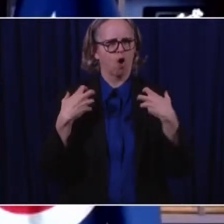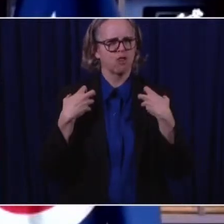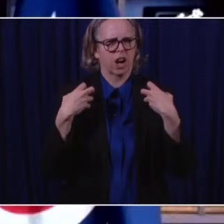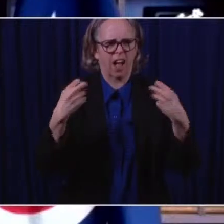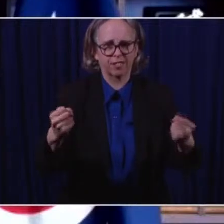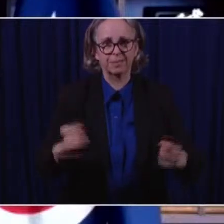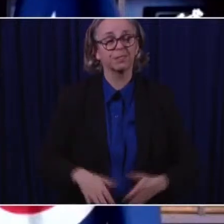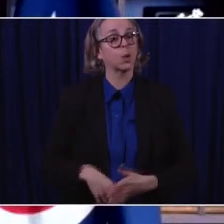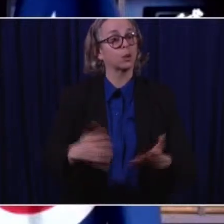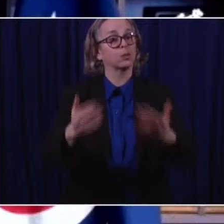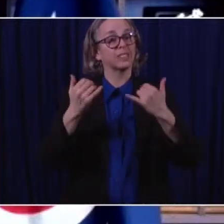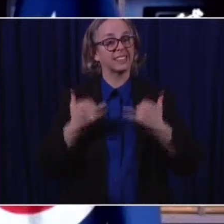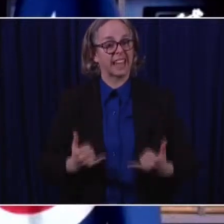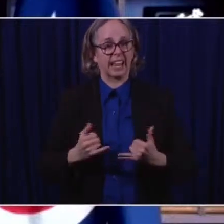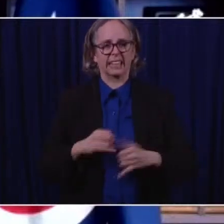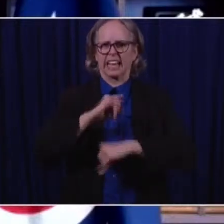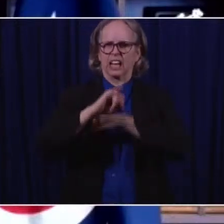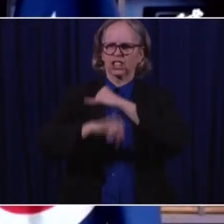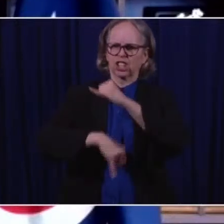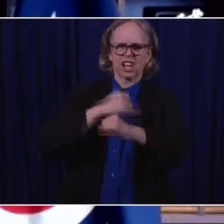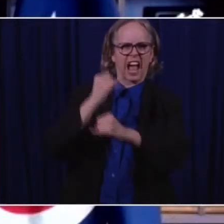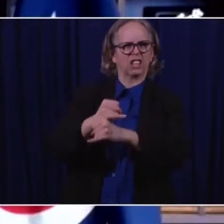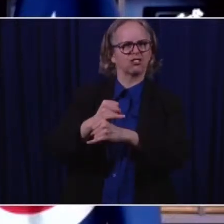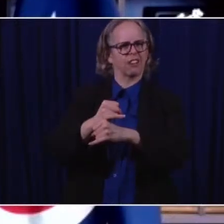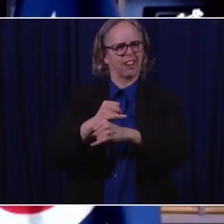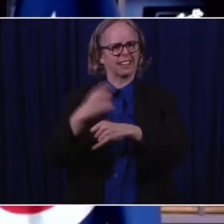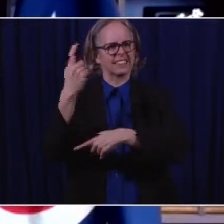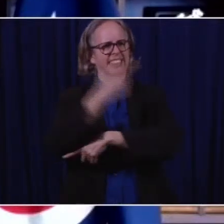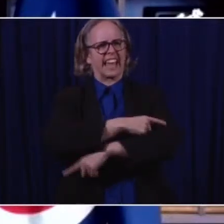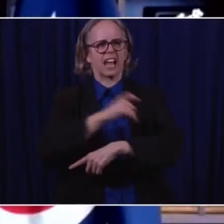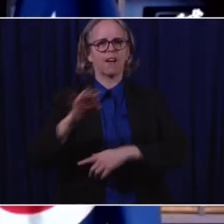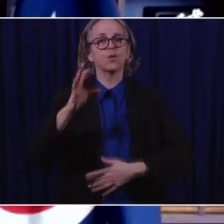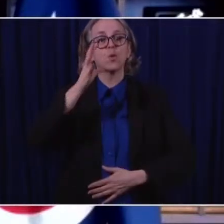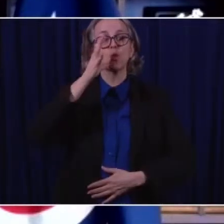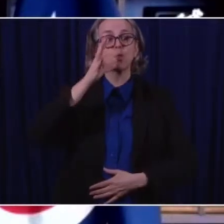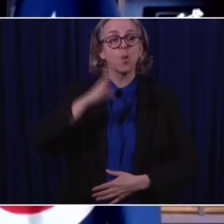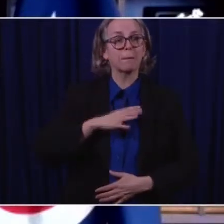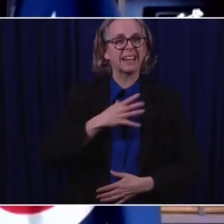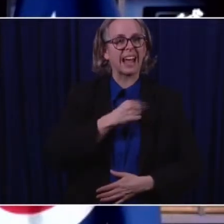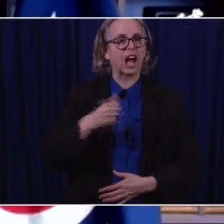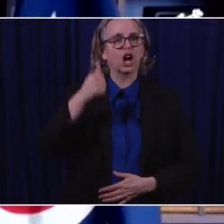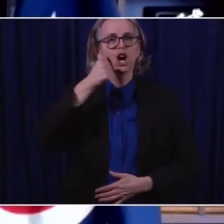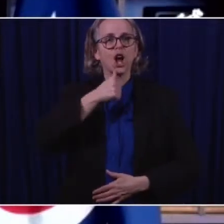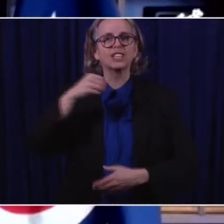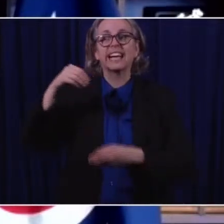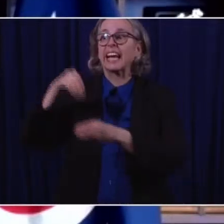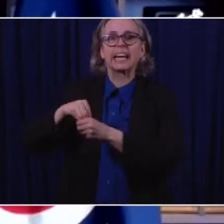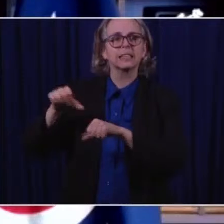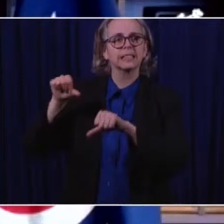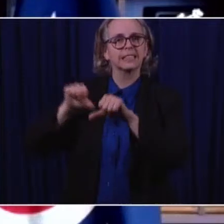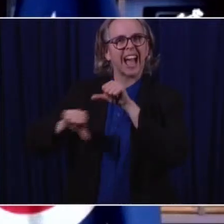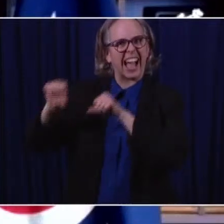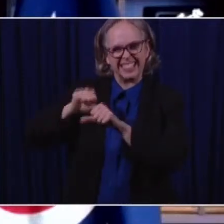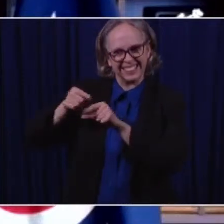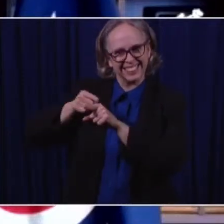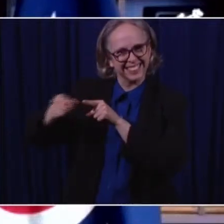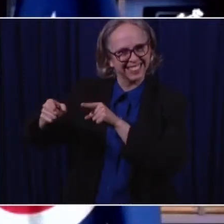International Day of Women and Girls in Science. And I was just educating a couple of the